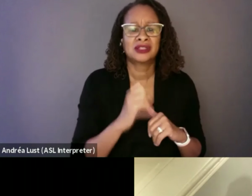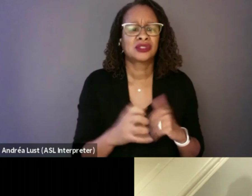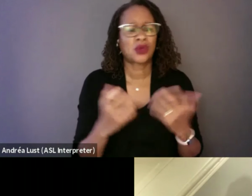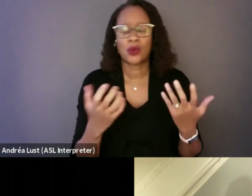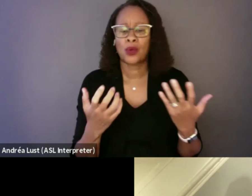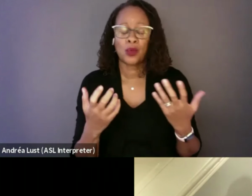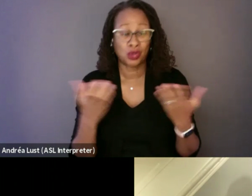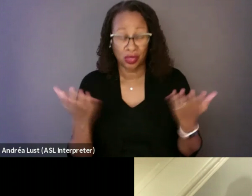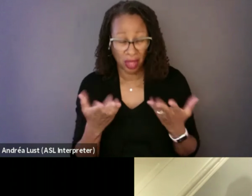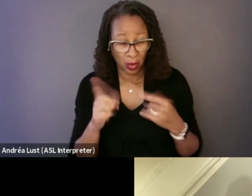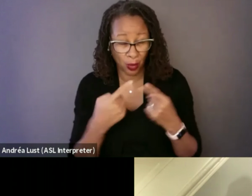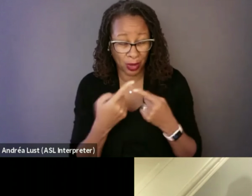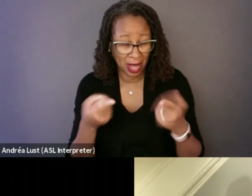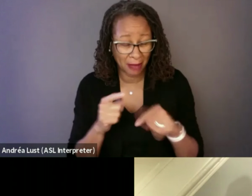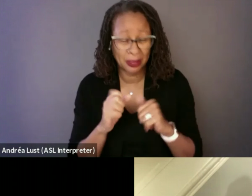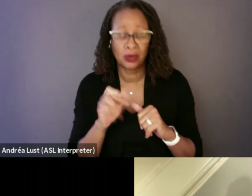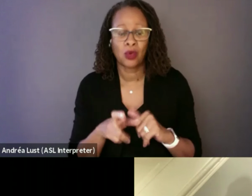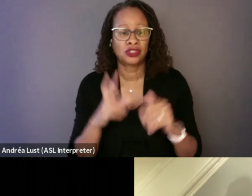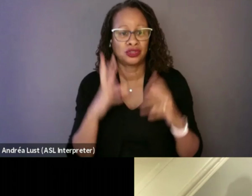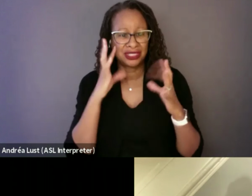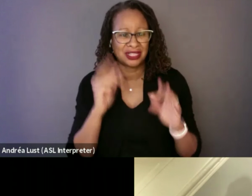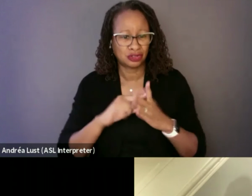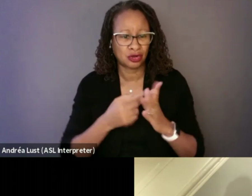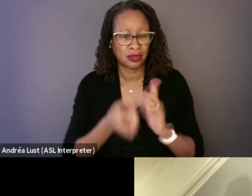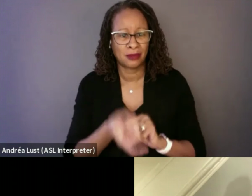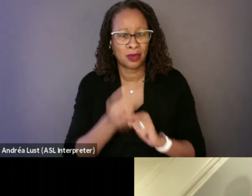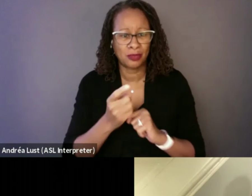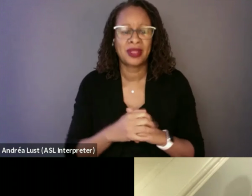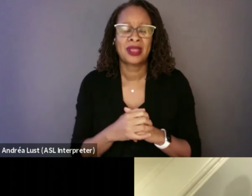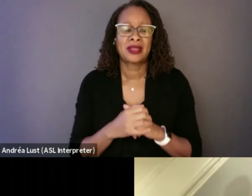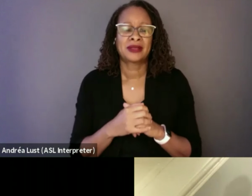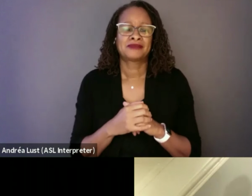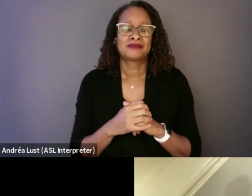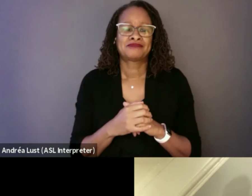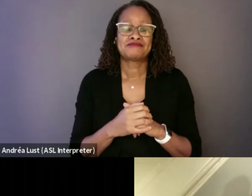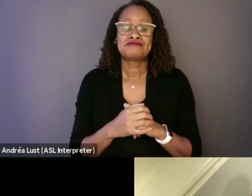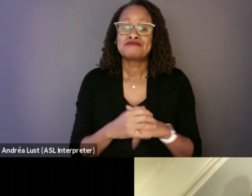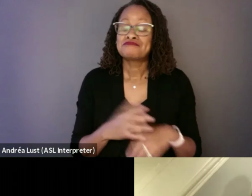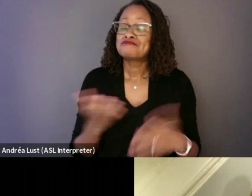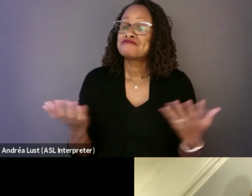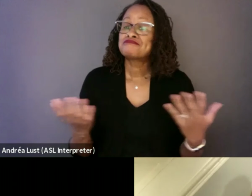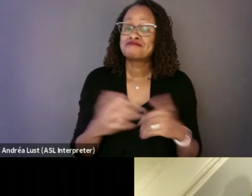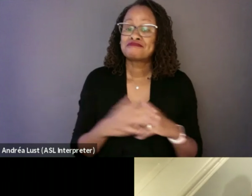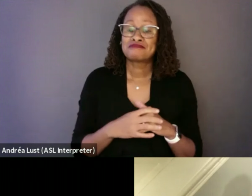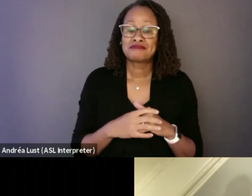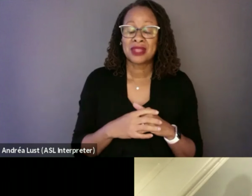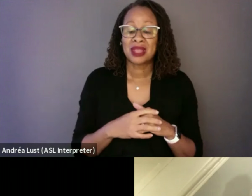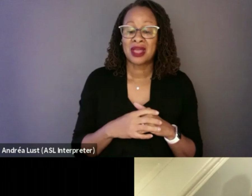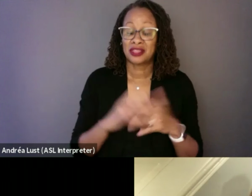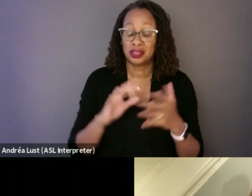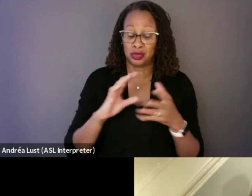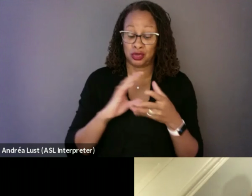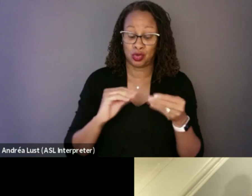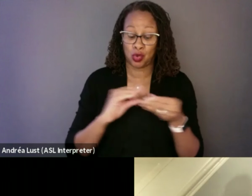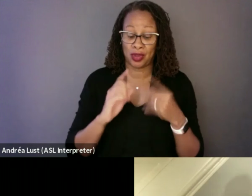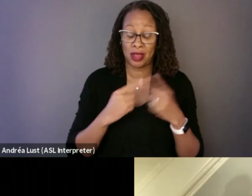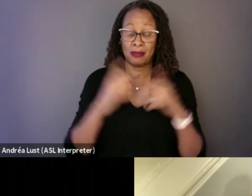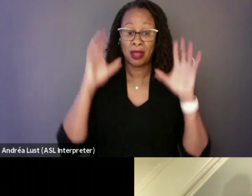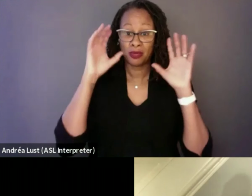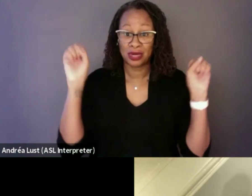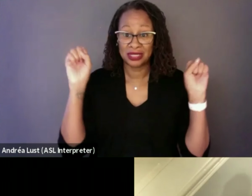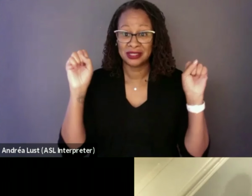it from the start at that moment? Well, the story about President is that I'd made a film previously in Zimbabwe